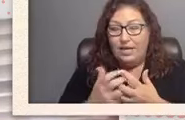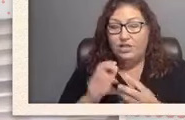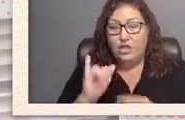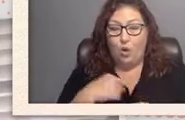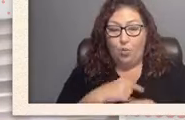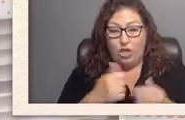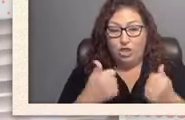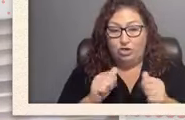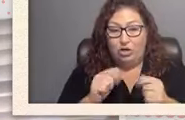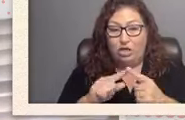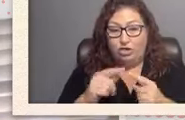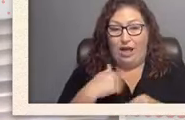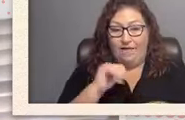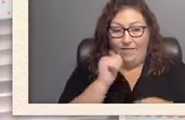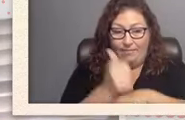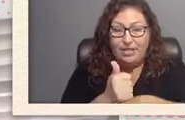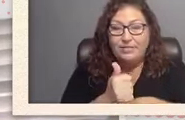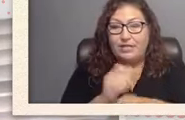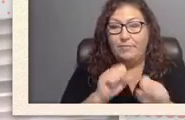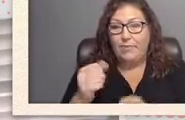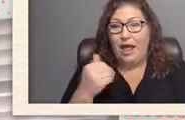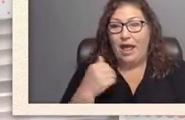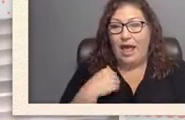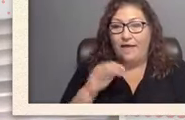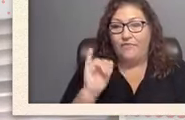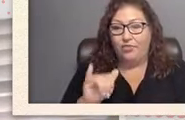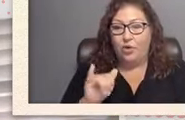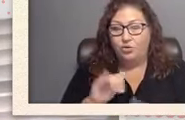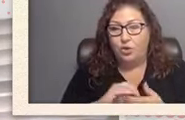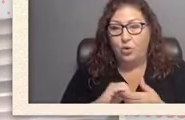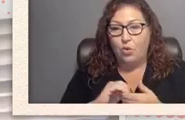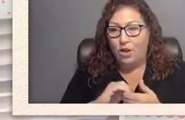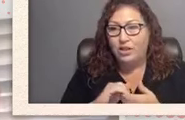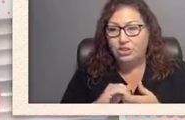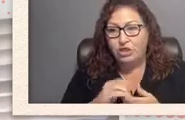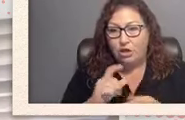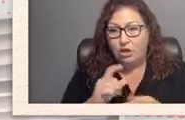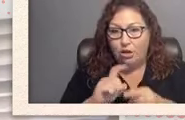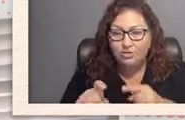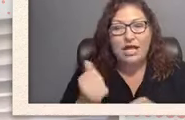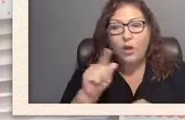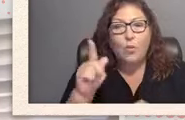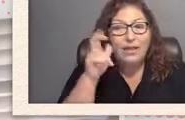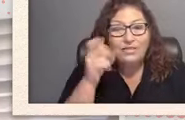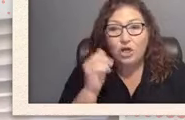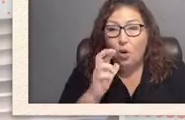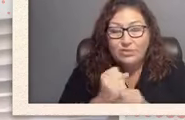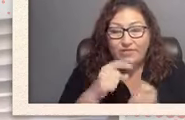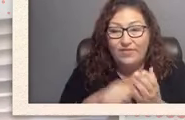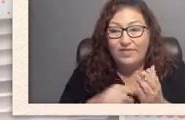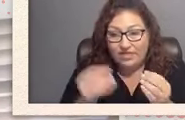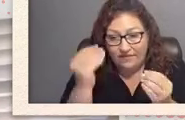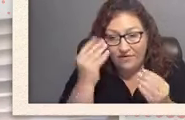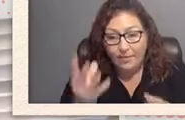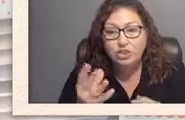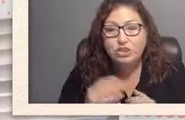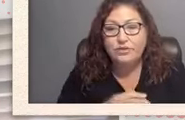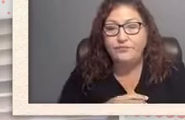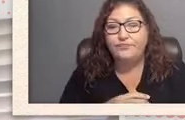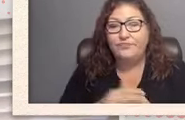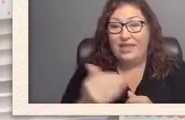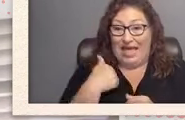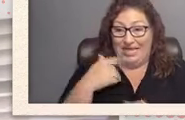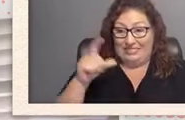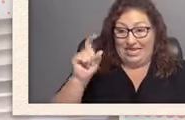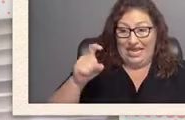place to be able to have these coalition calls. So if anyone listening or anyone receiving this information has a need that could